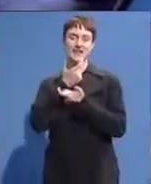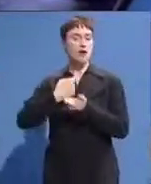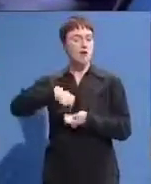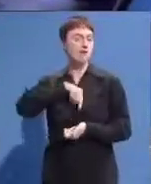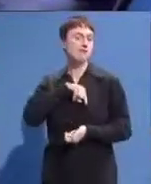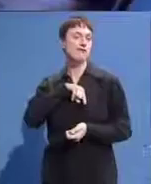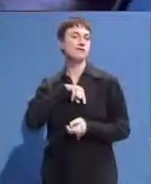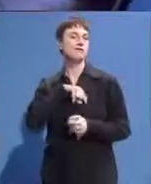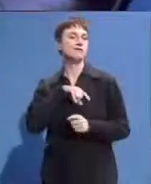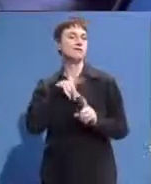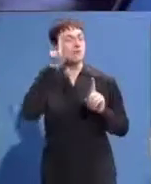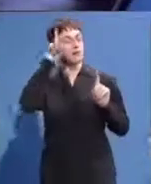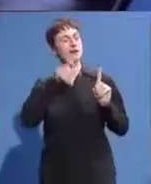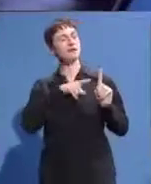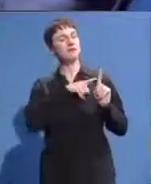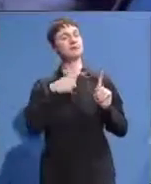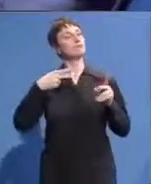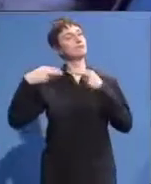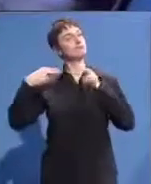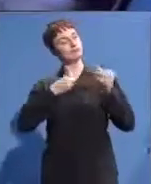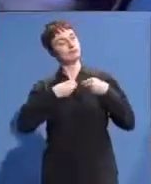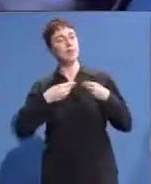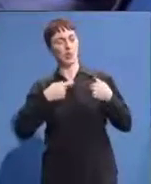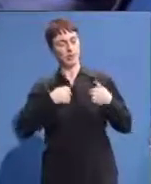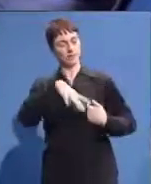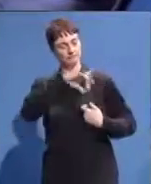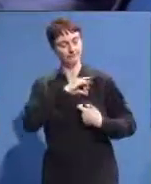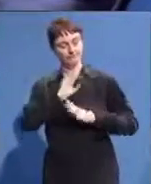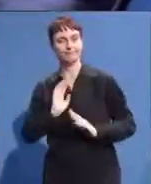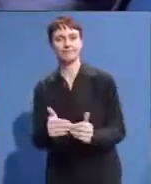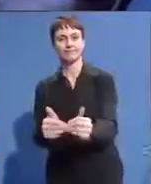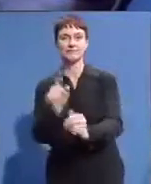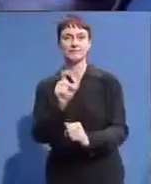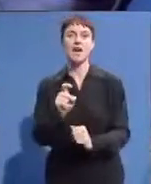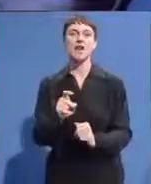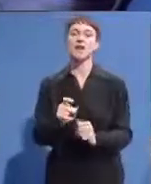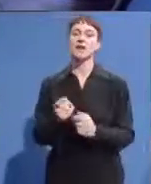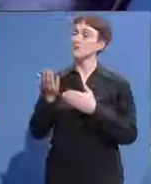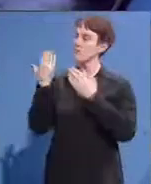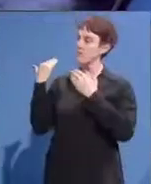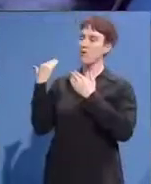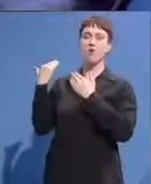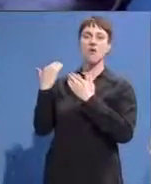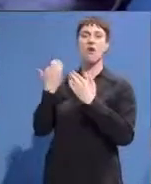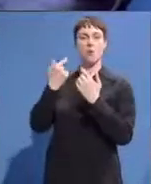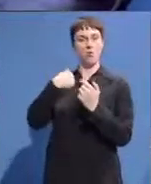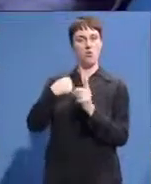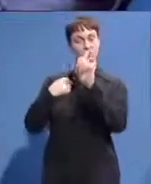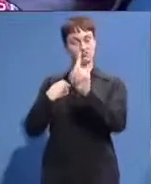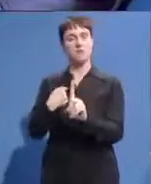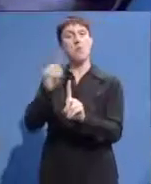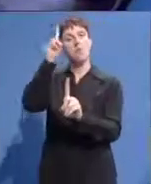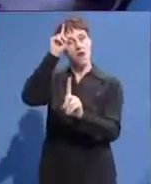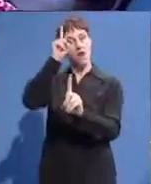of Madiba's legacy before us. Let us walk with the beauty of Madiba's legacy behind us. Let us walk with the beauty of Madiba's